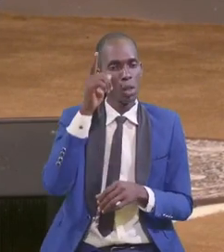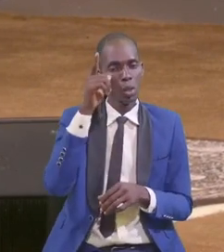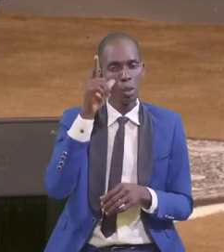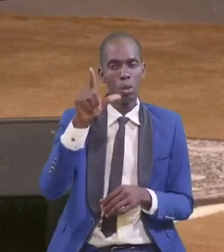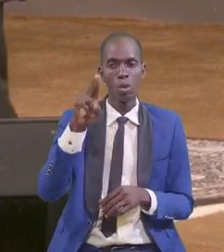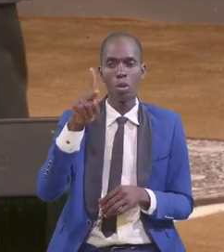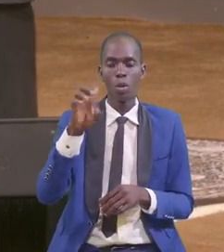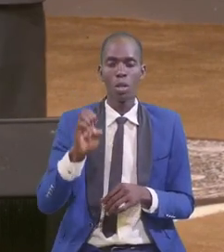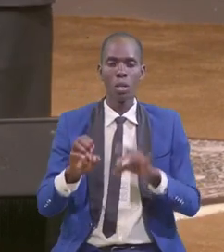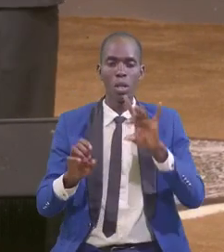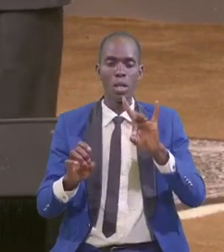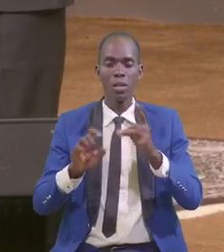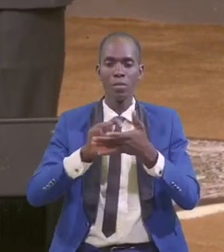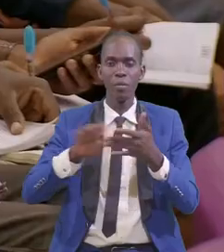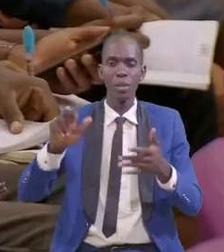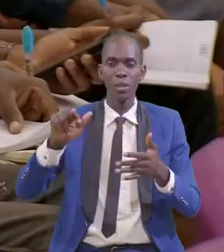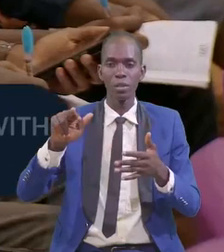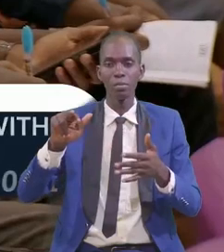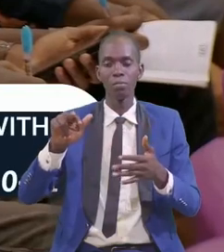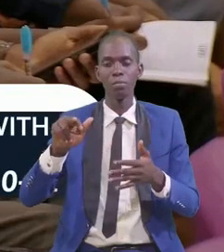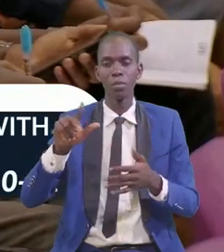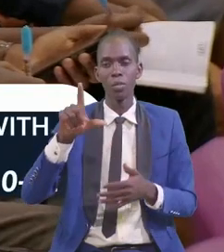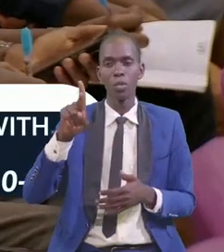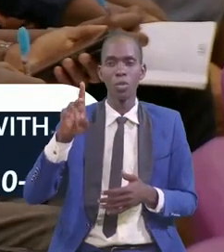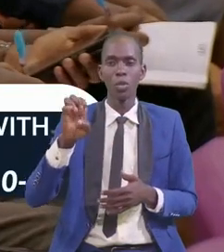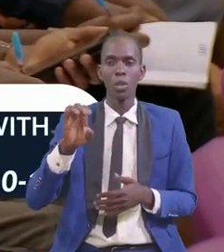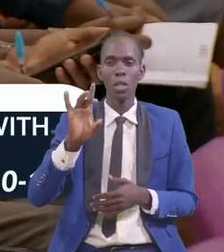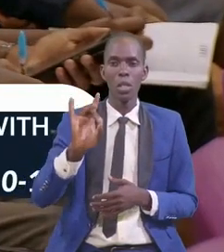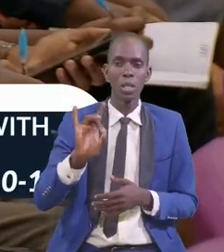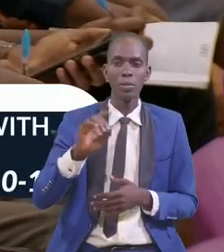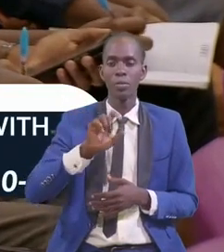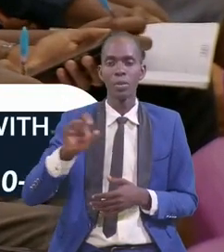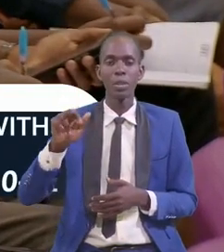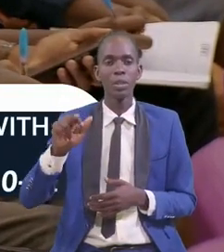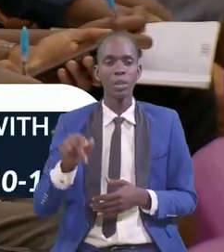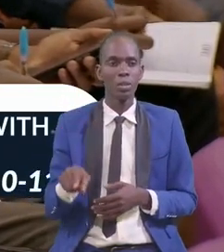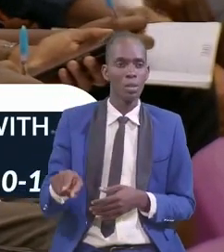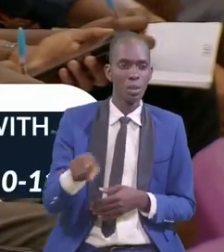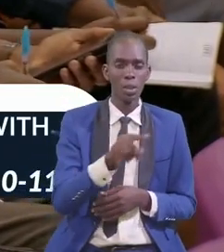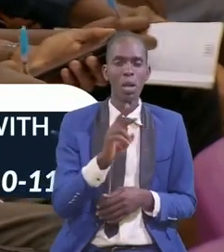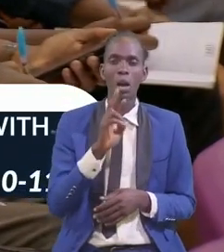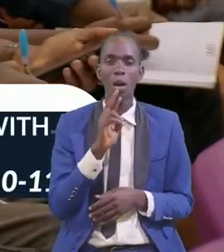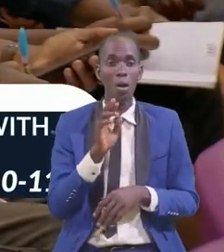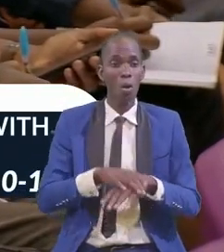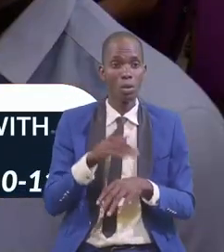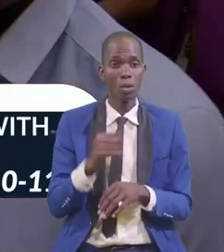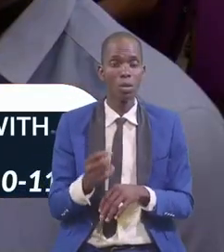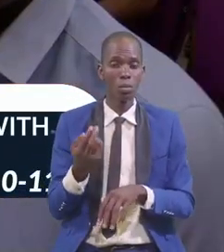verse 13. They on the rock, a day which when they